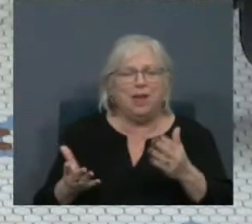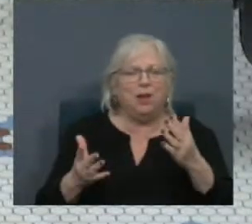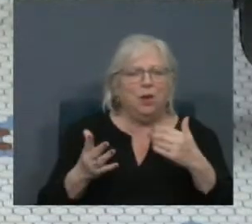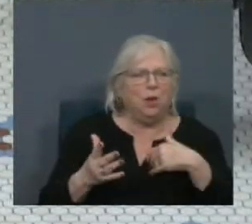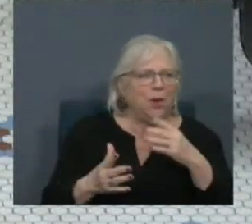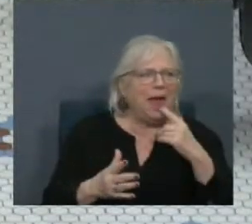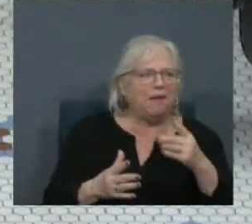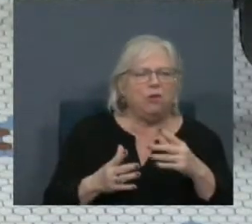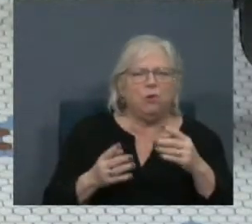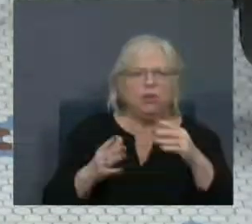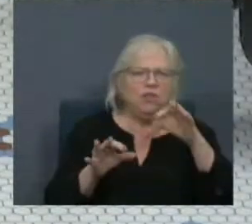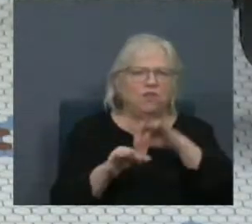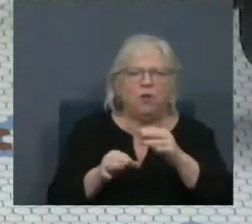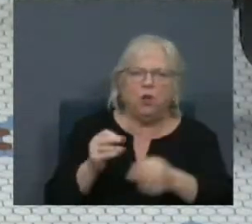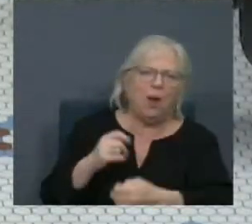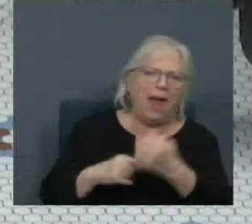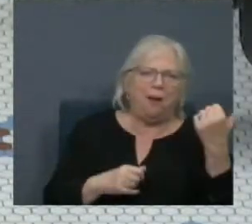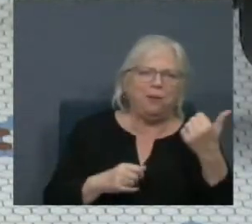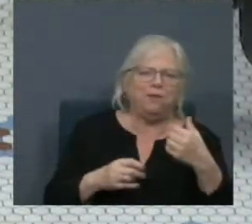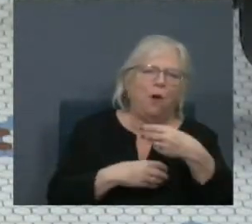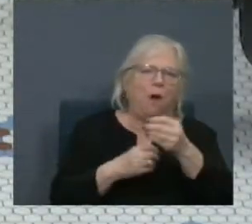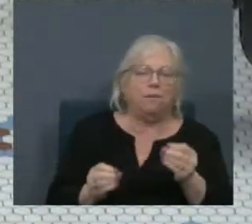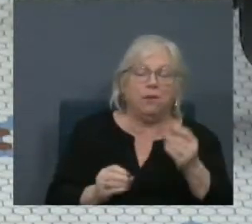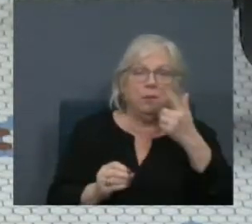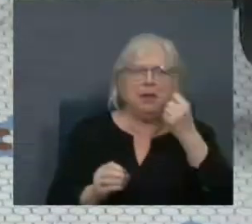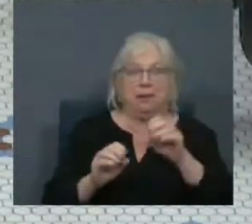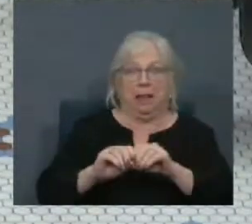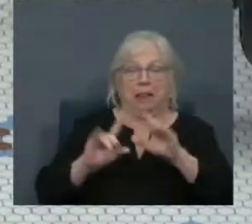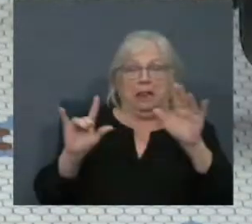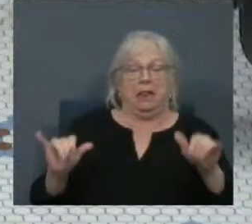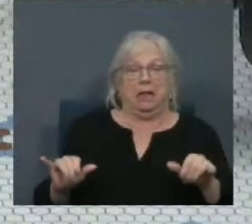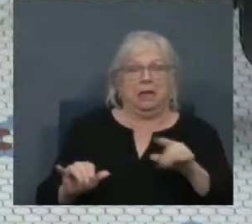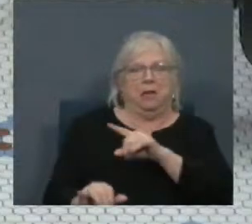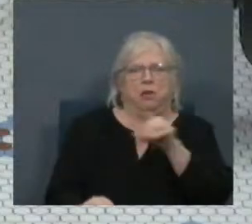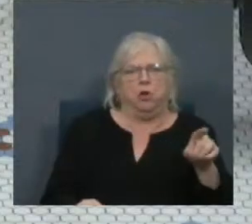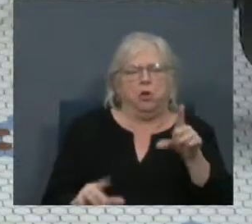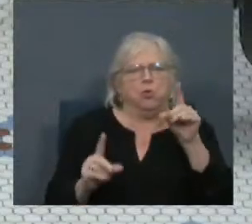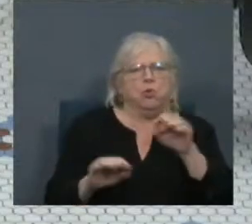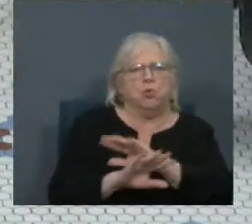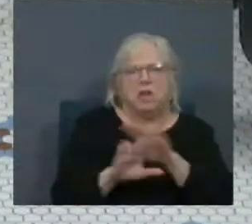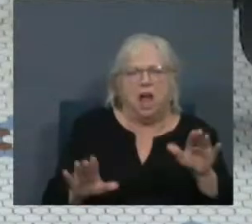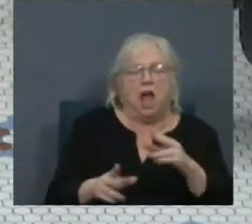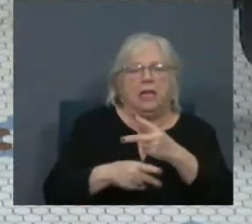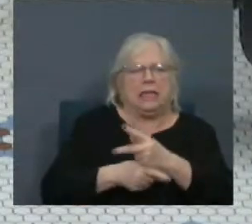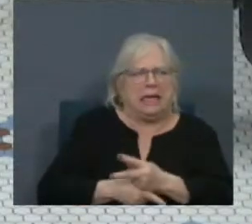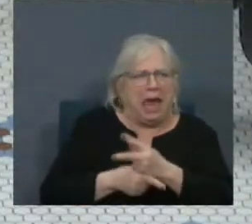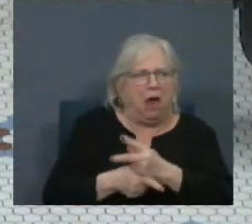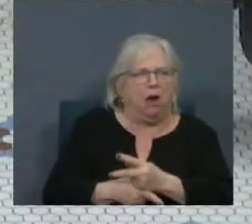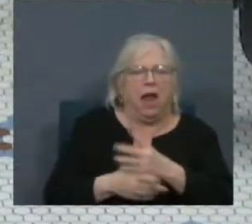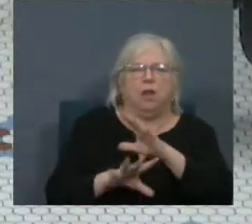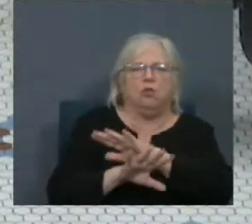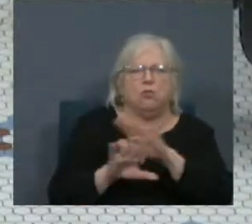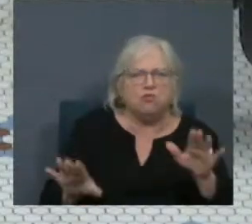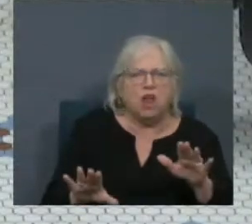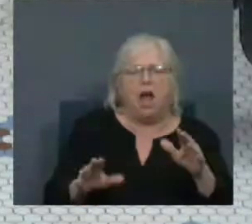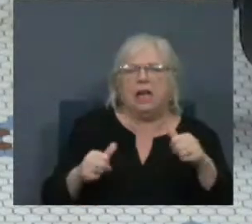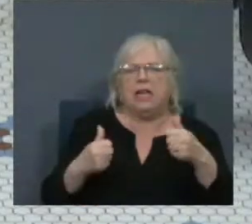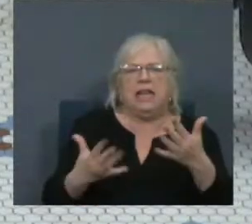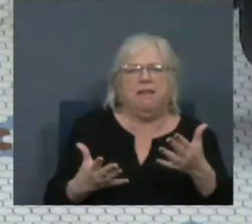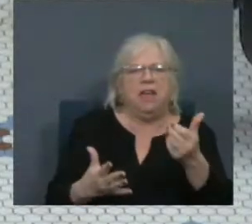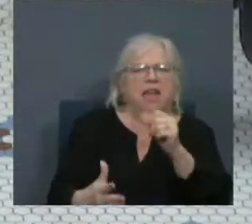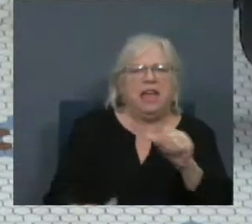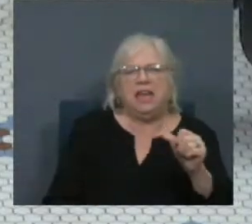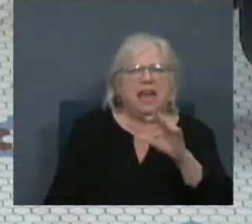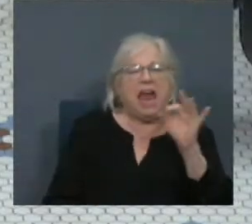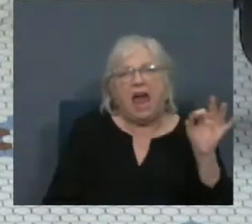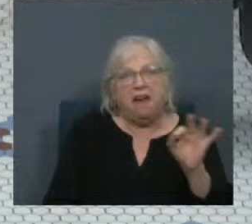get y'all out of office? Because clearly, you guys do not care and do not give any